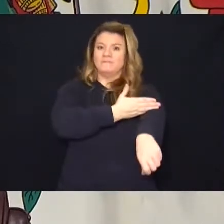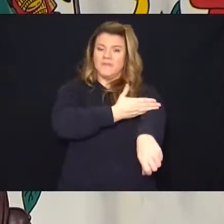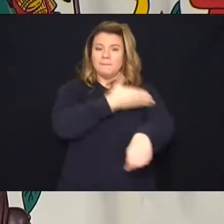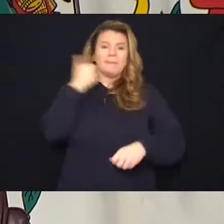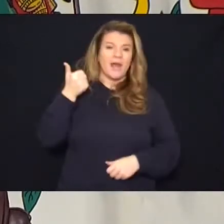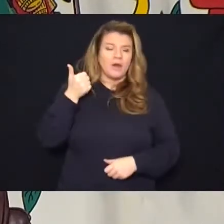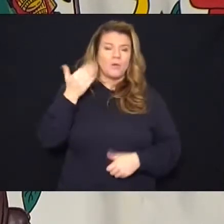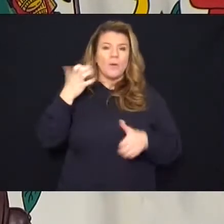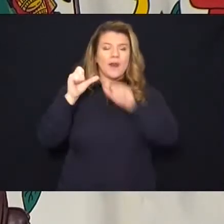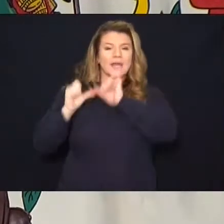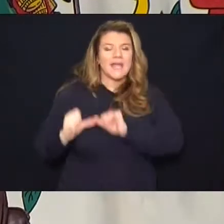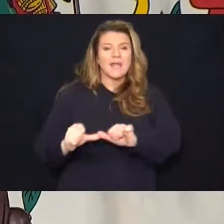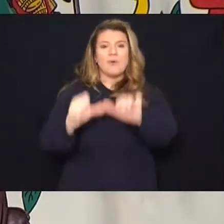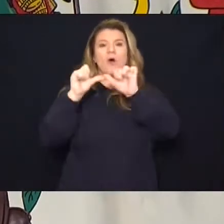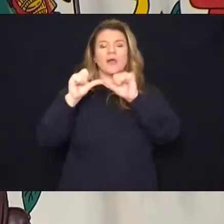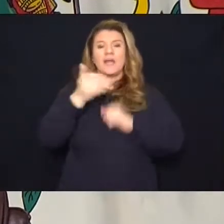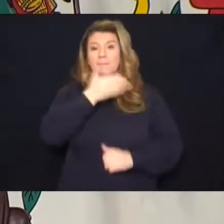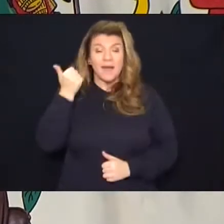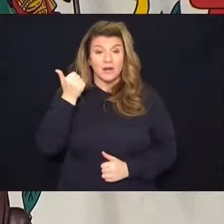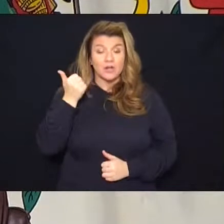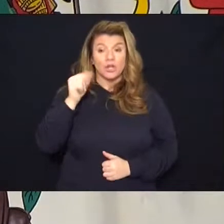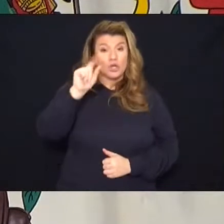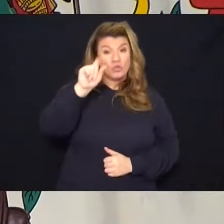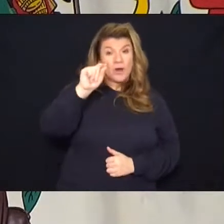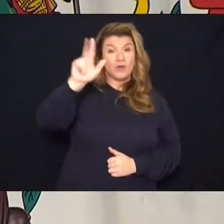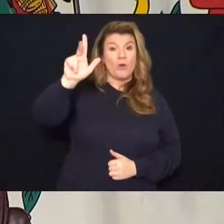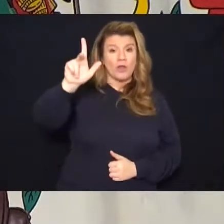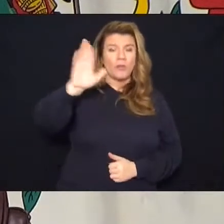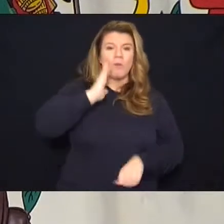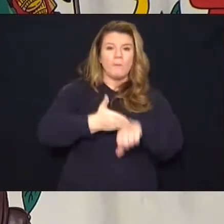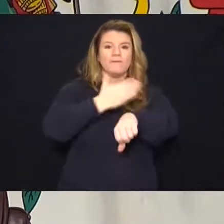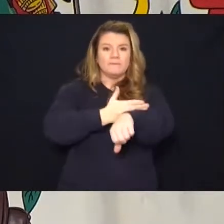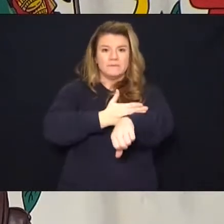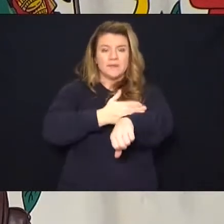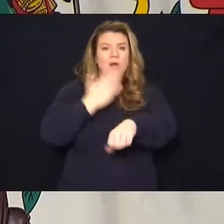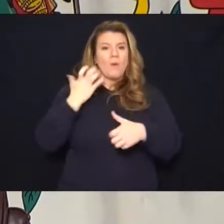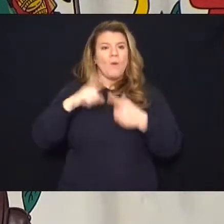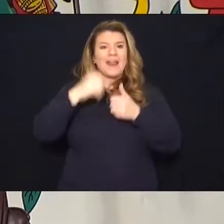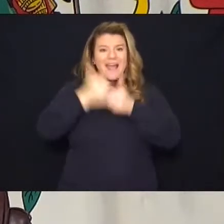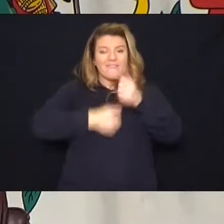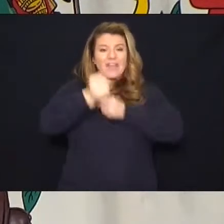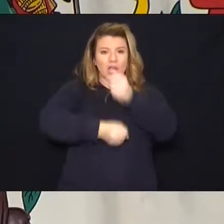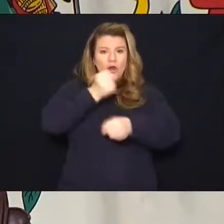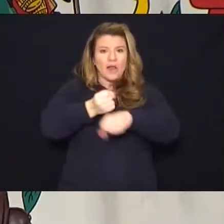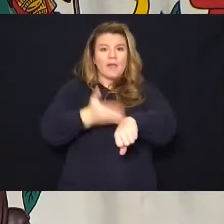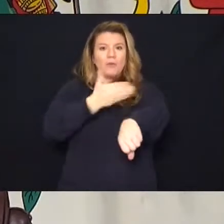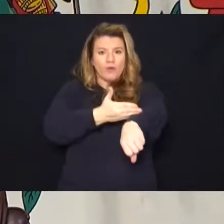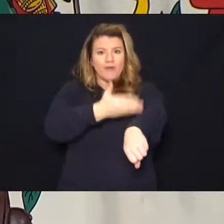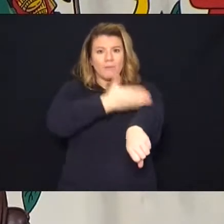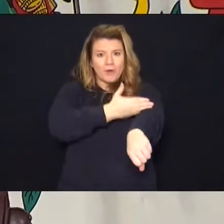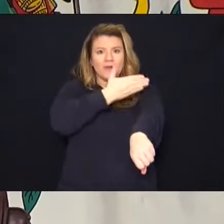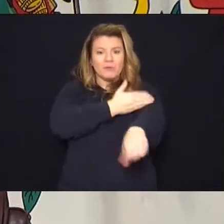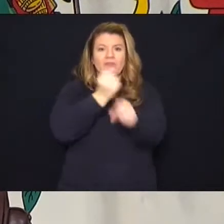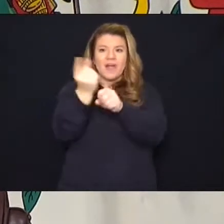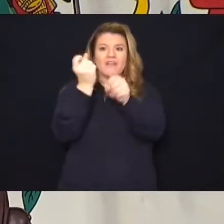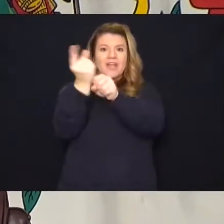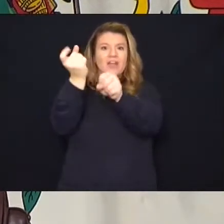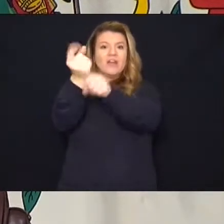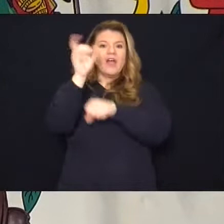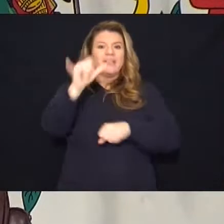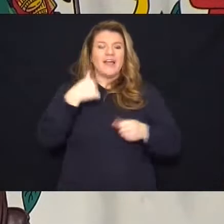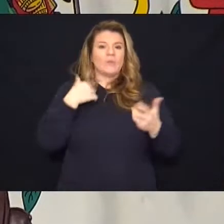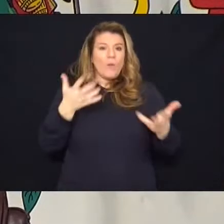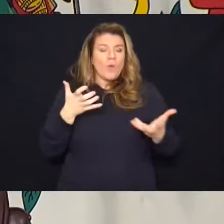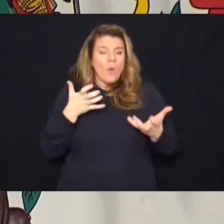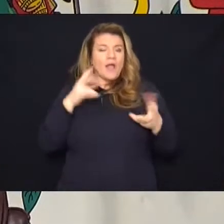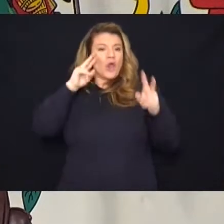just going to keep on making it better. 2023 is going to be better than 2022, and as we go forward, that's what we got, the way